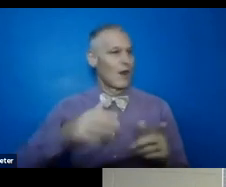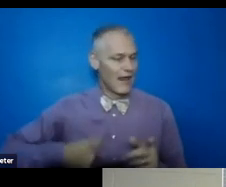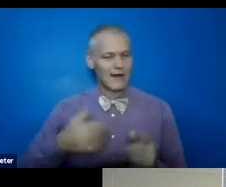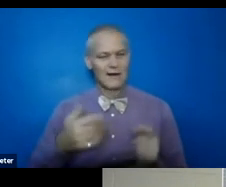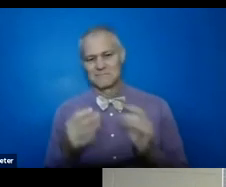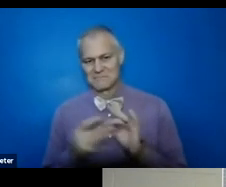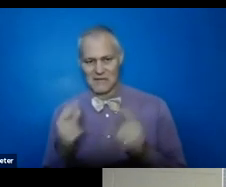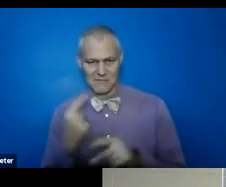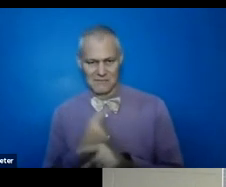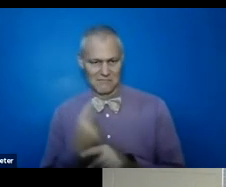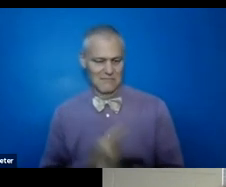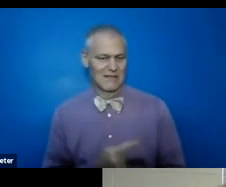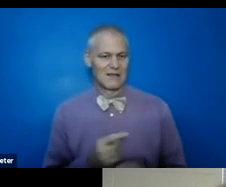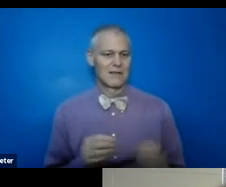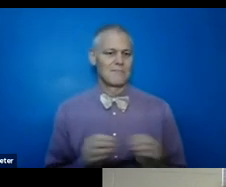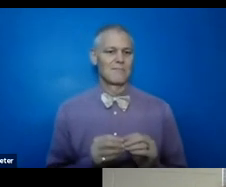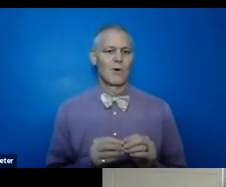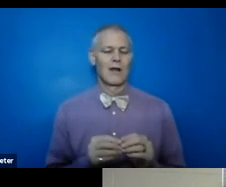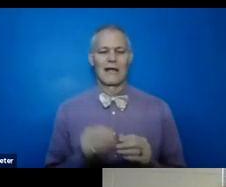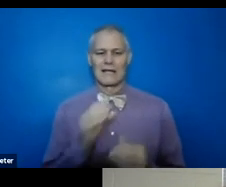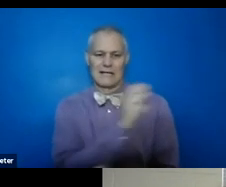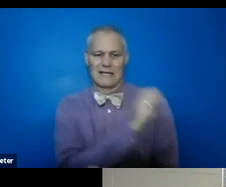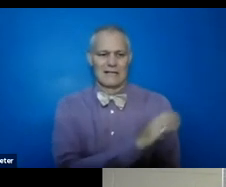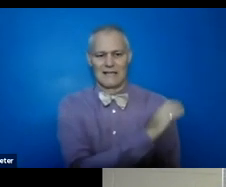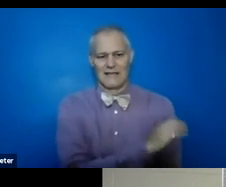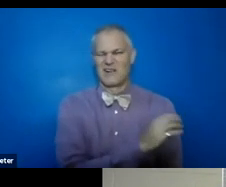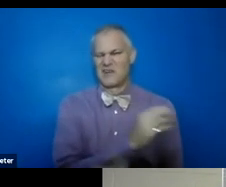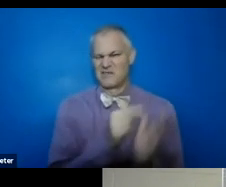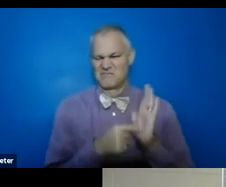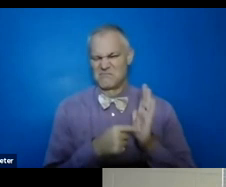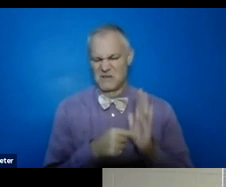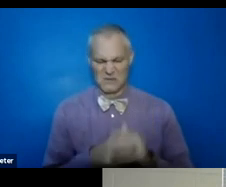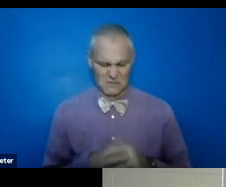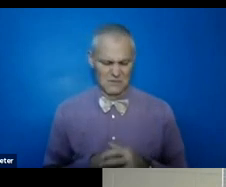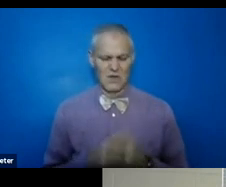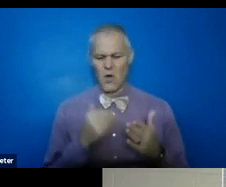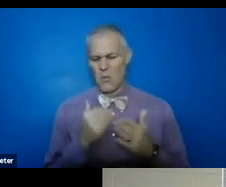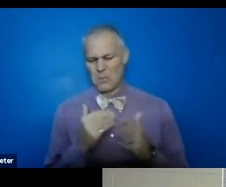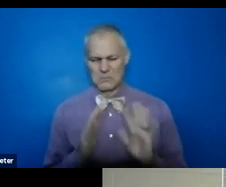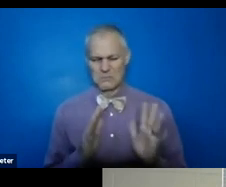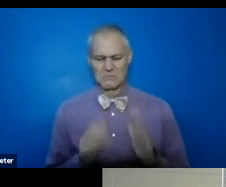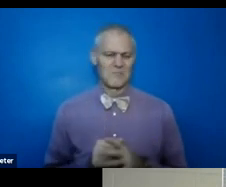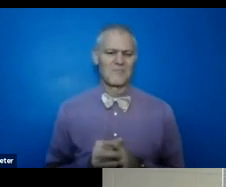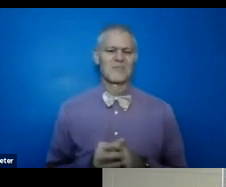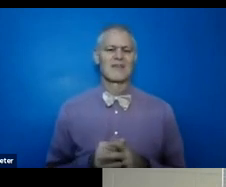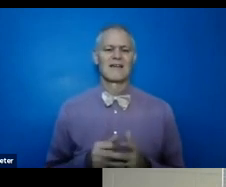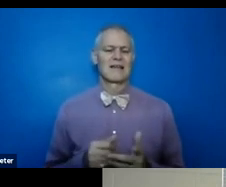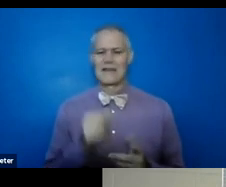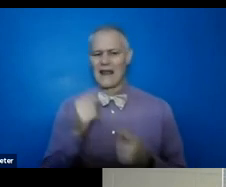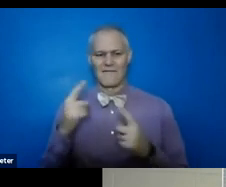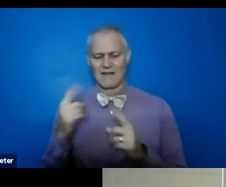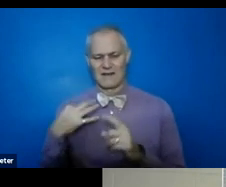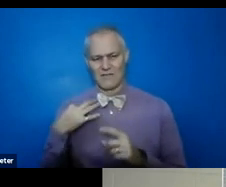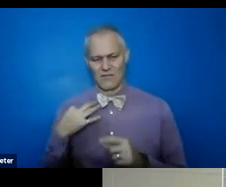found that it's much more of like a clinical model almost. And so we have found that it hasn't been effective.